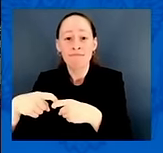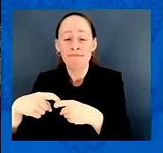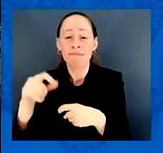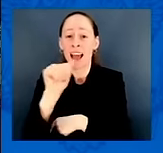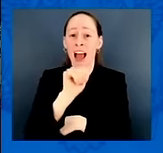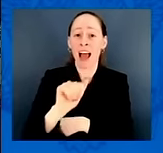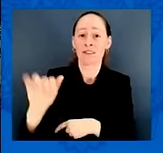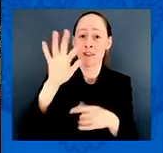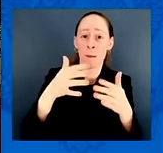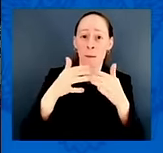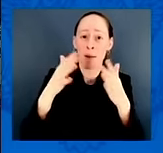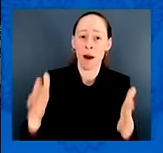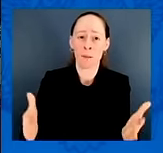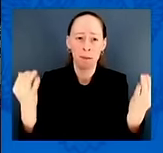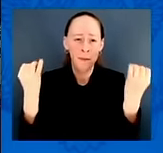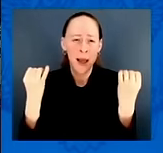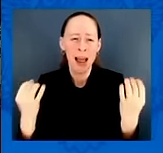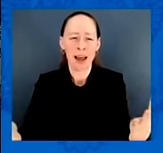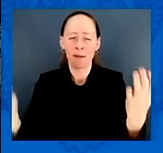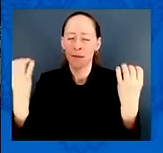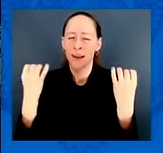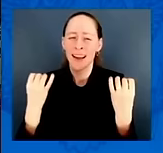America and counting.